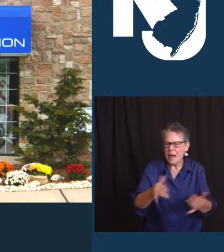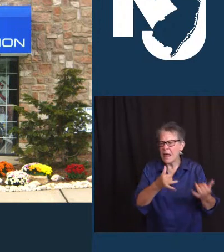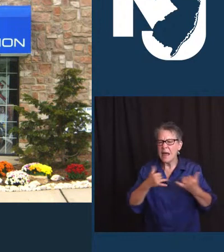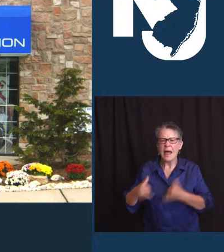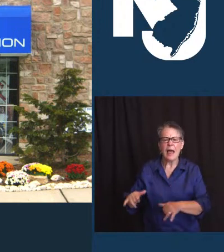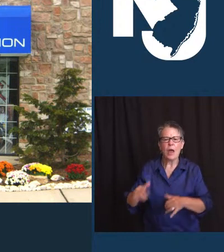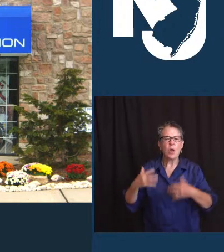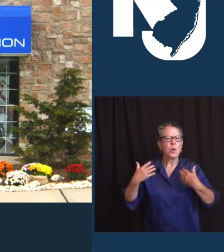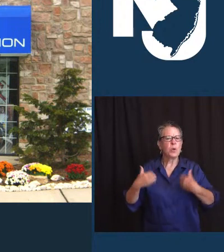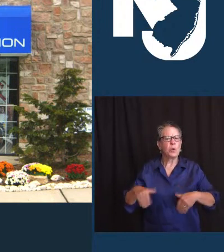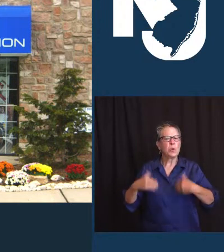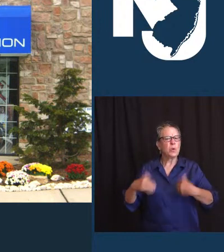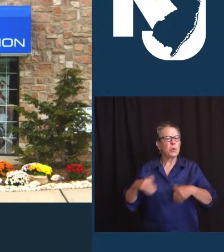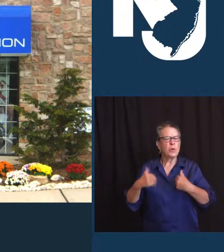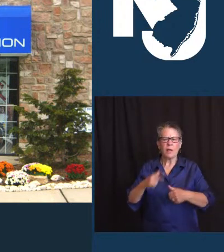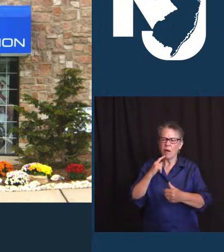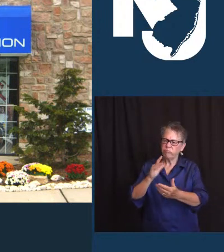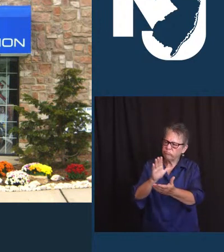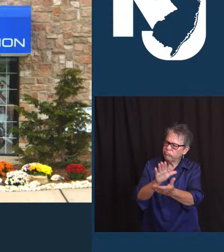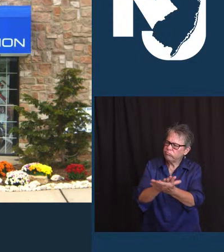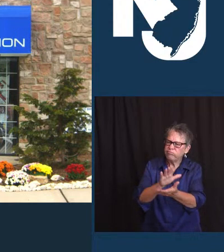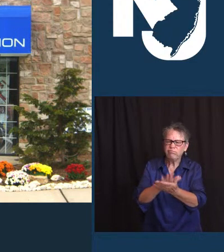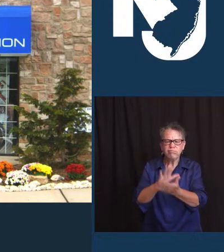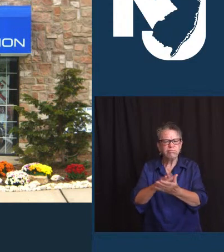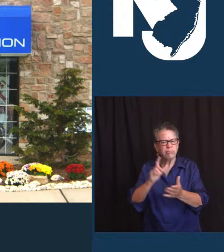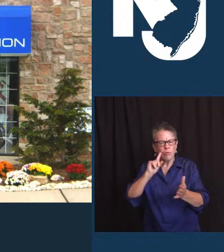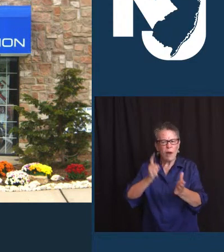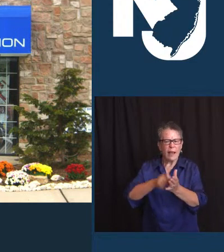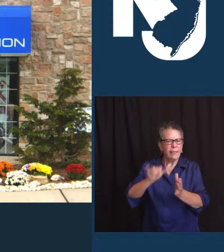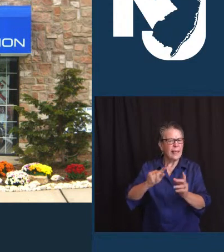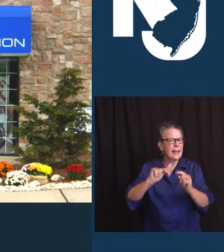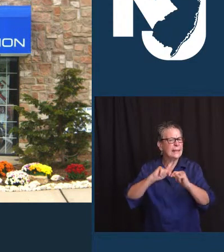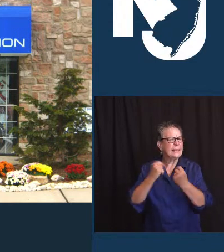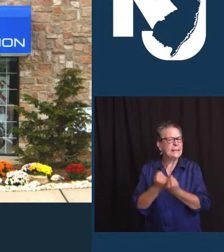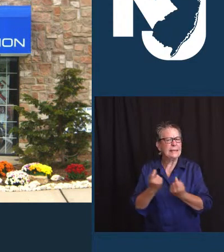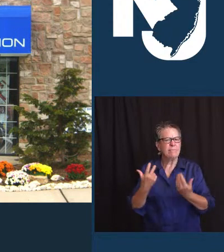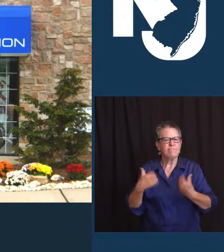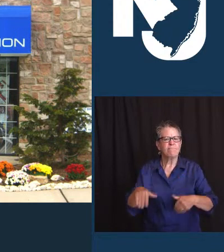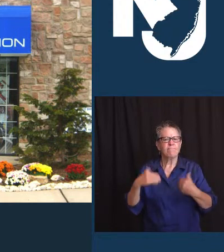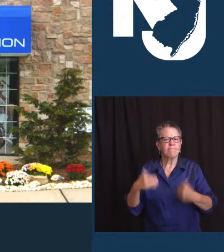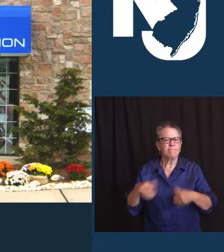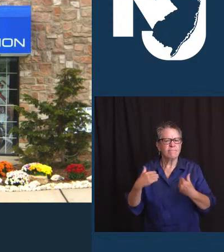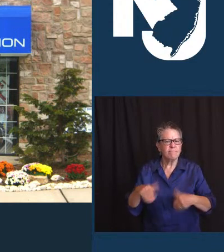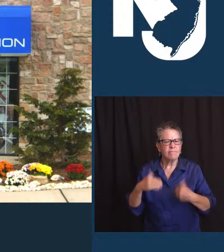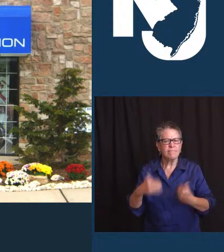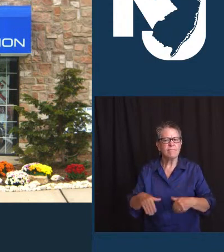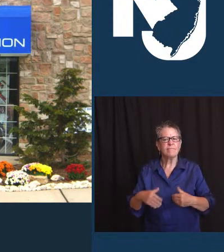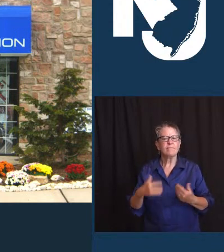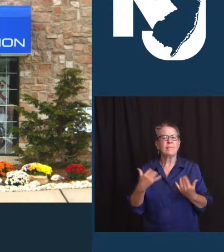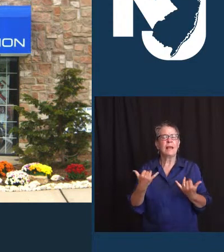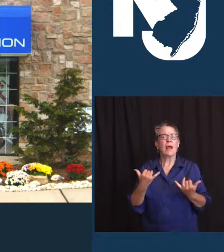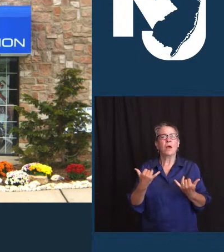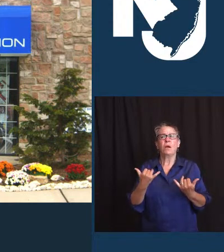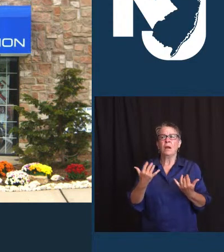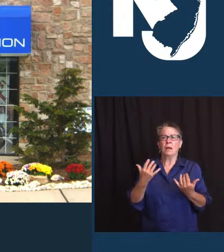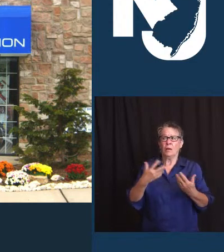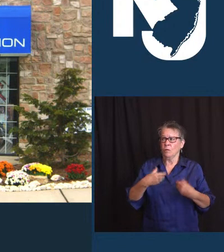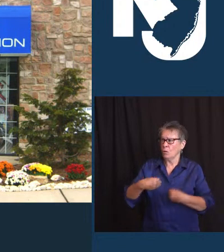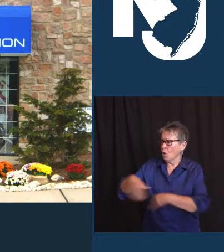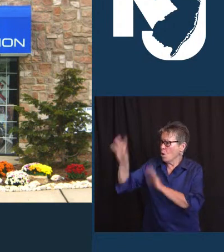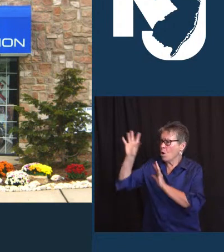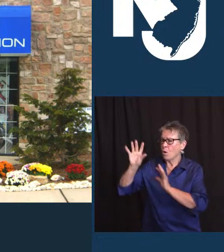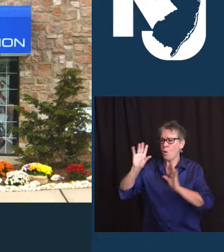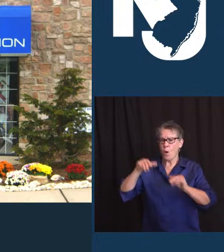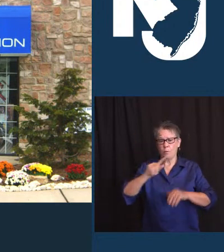Thunder, and they richly deserve it, find another affiliation sooner than later, and we get baseball back